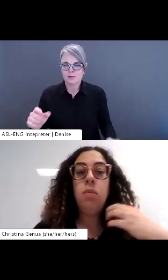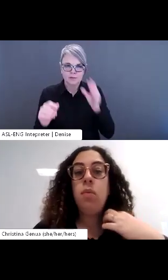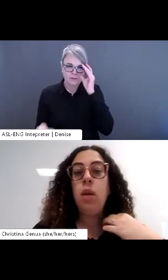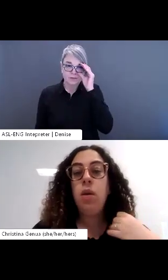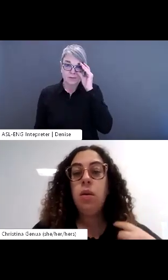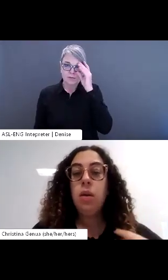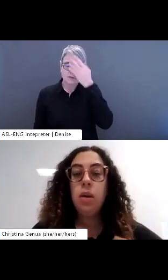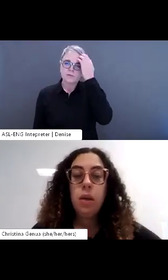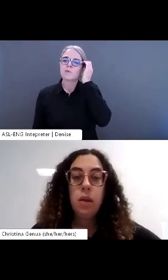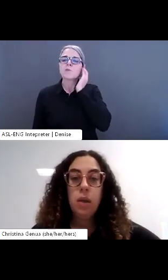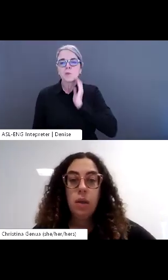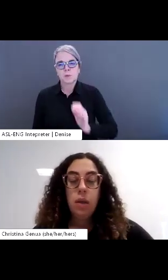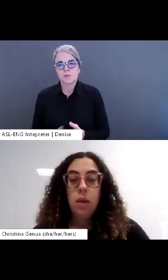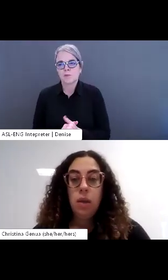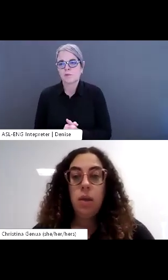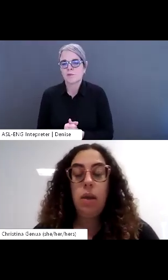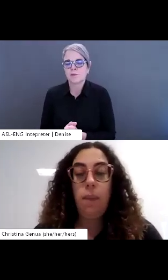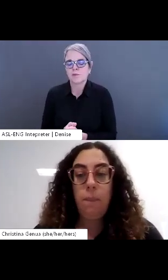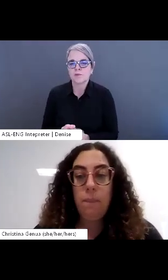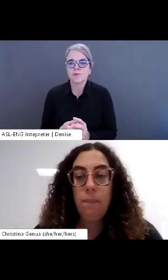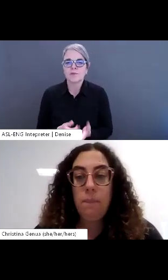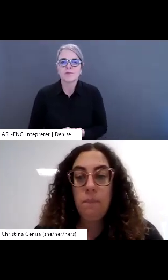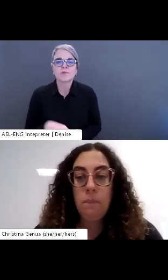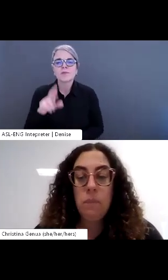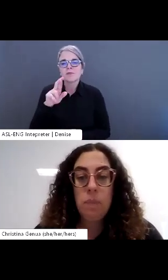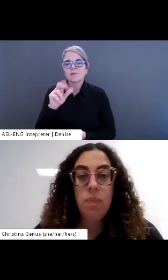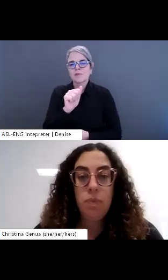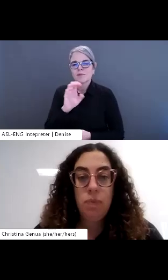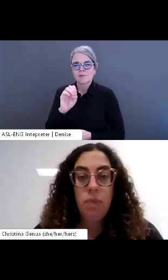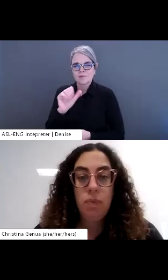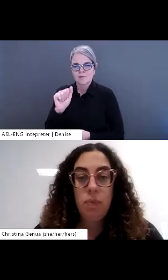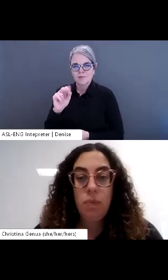So maybe people can answer, yeah, yes or no. Get some people Yeah, are saying no.